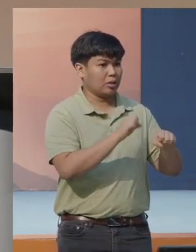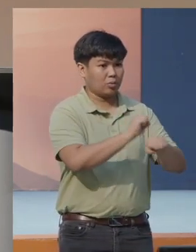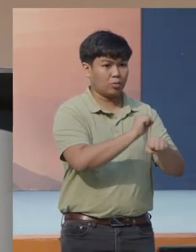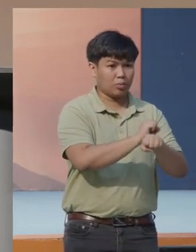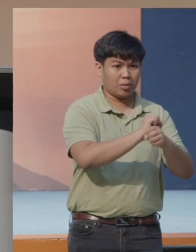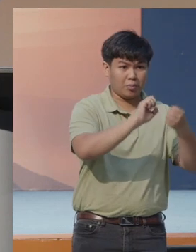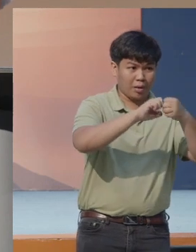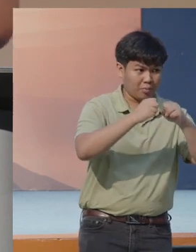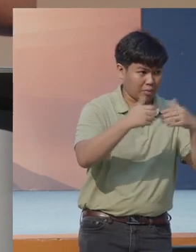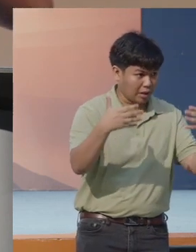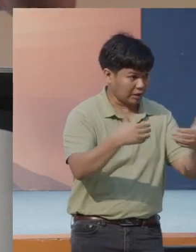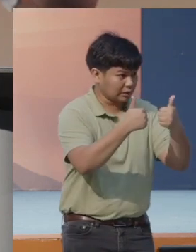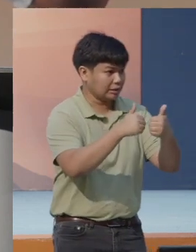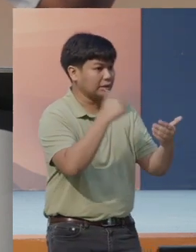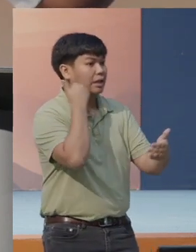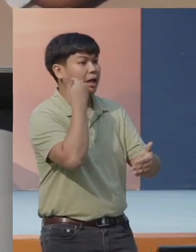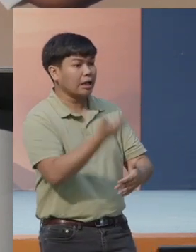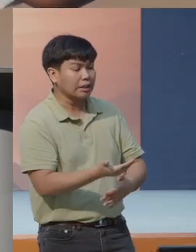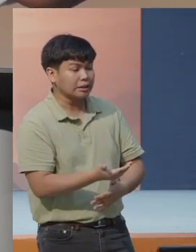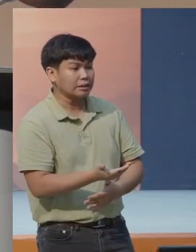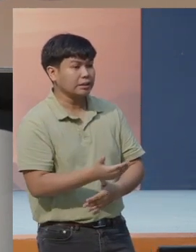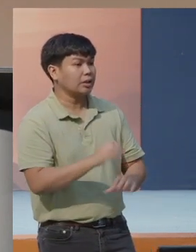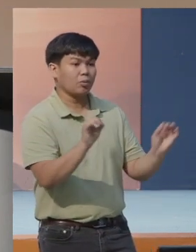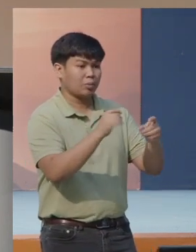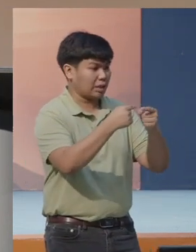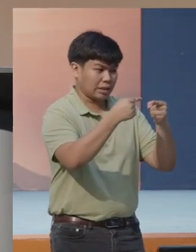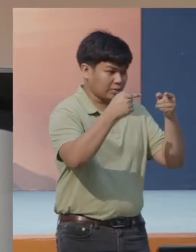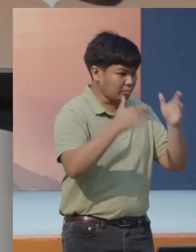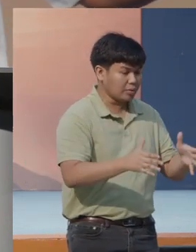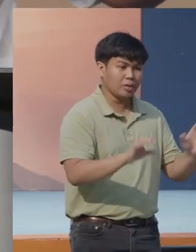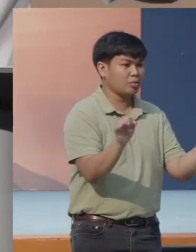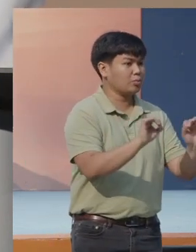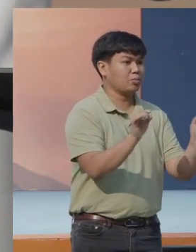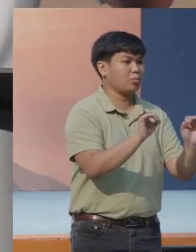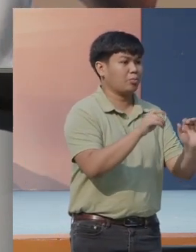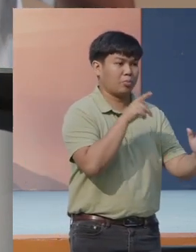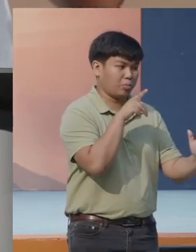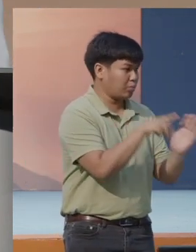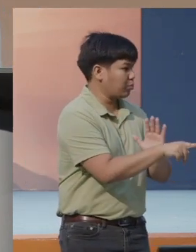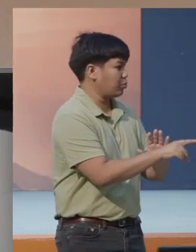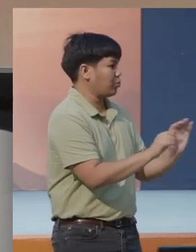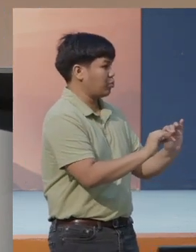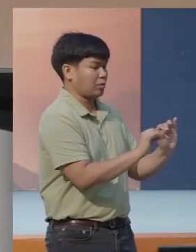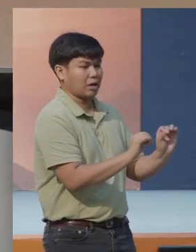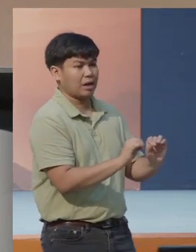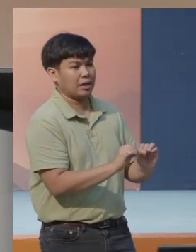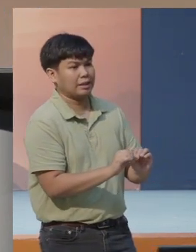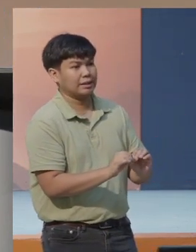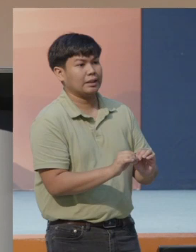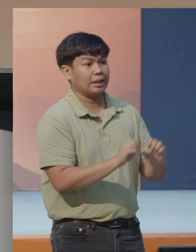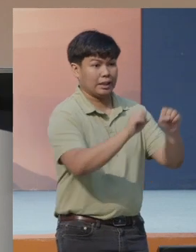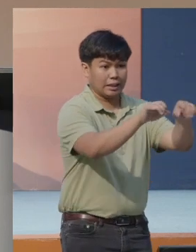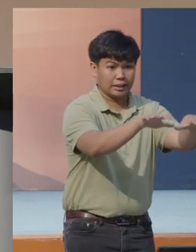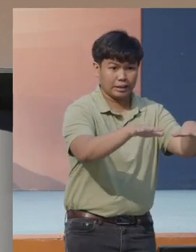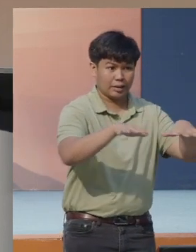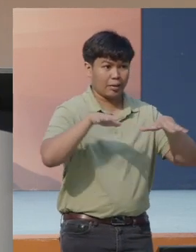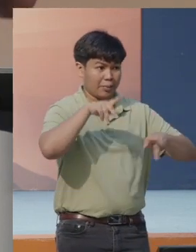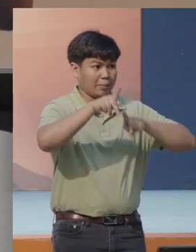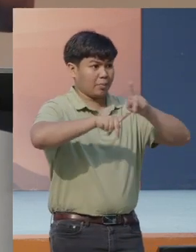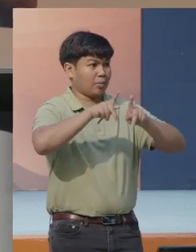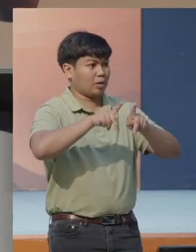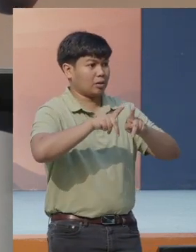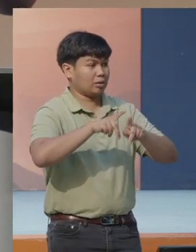he died, though he was not his enemy and did not seek his harm, then the congregation